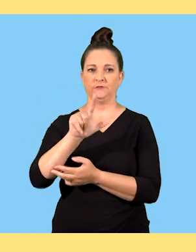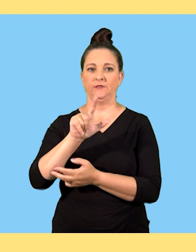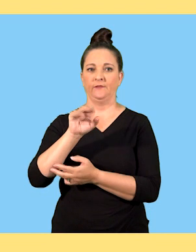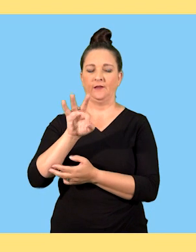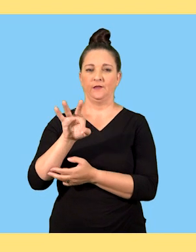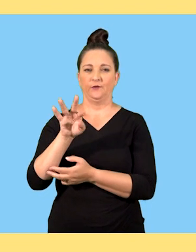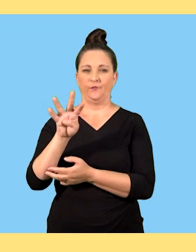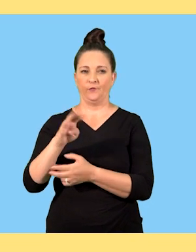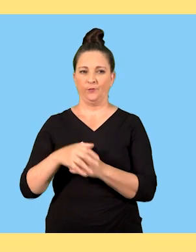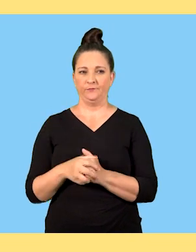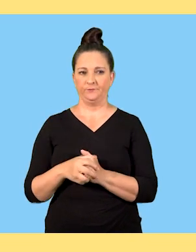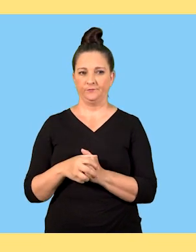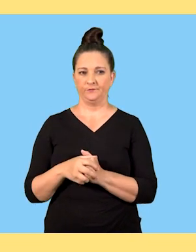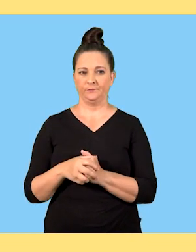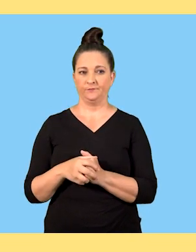2,734.